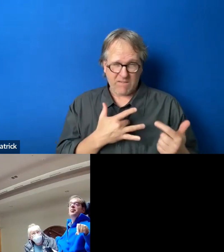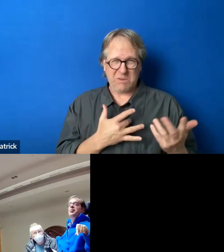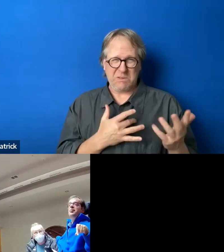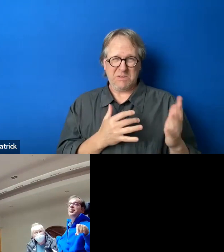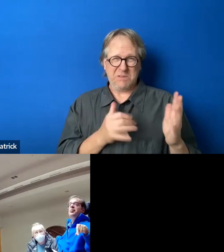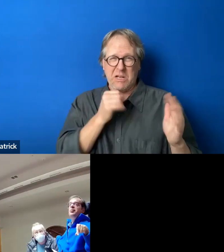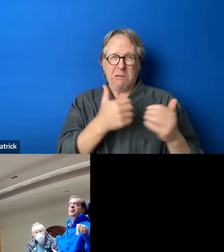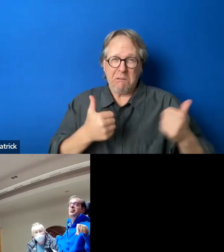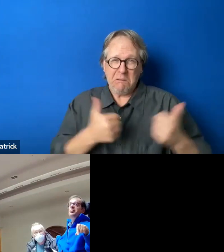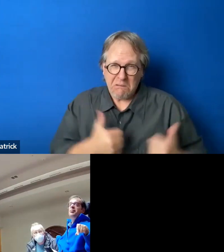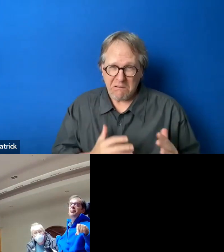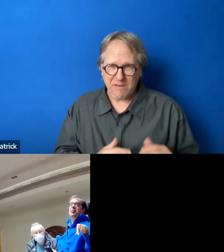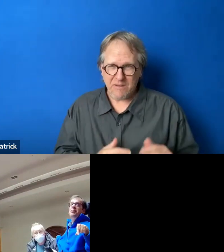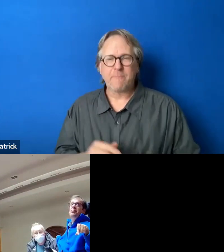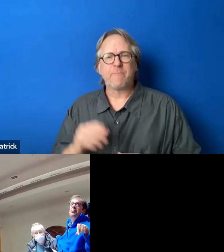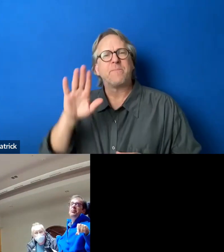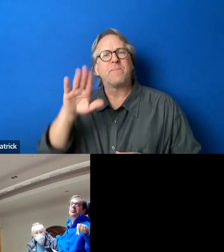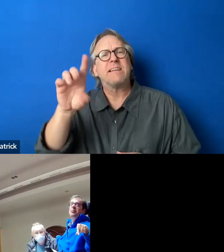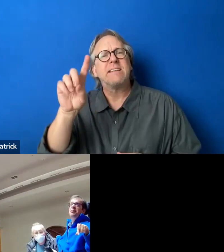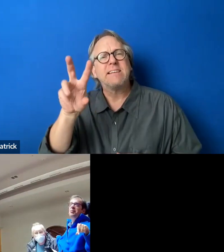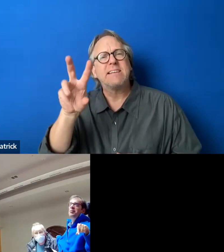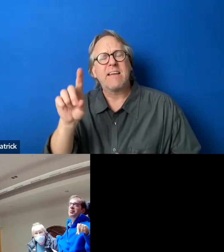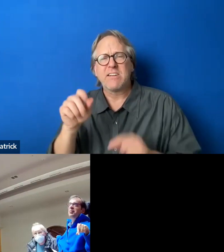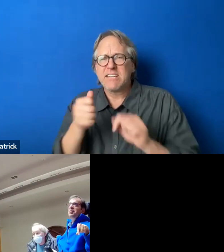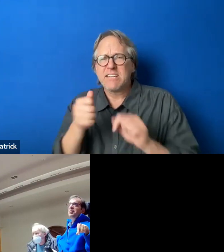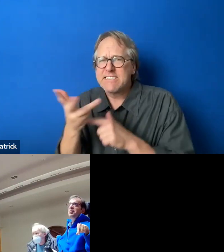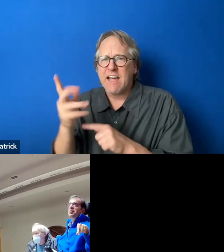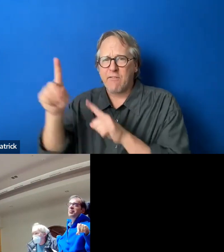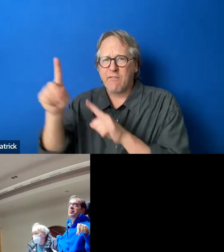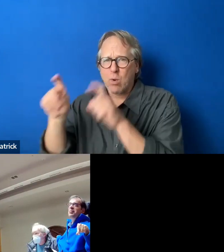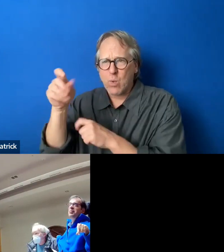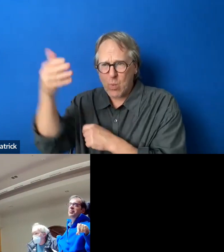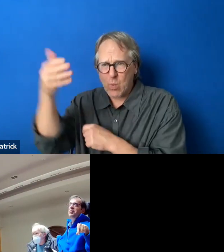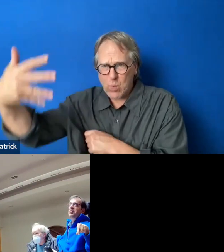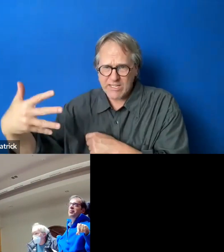David, there are several questions. How would you like to handle that? I know you have some